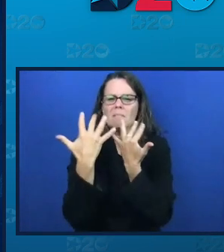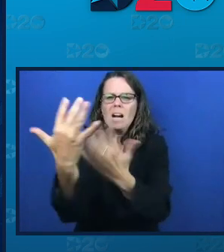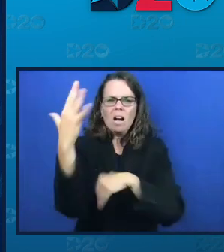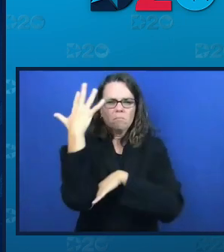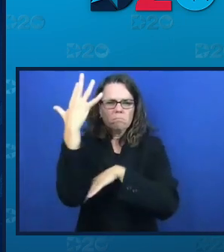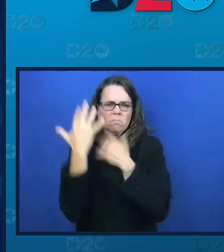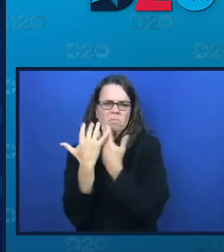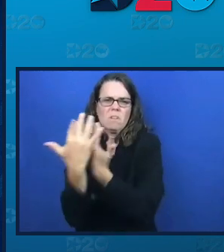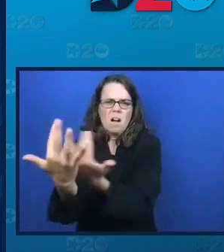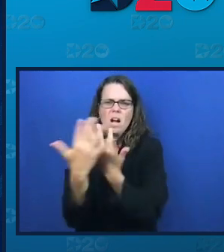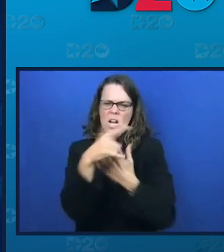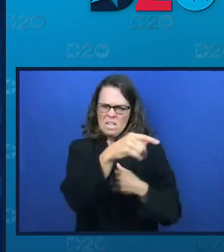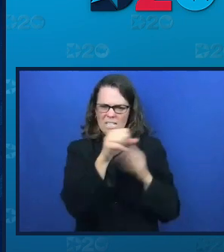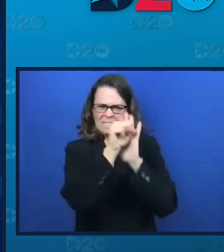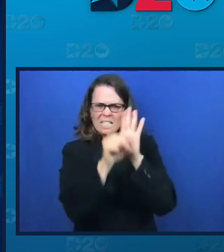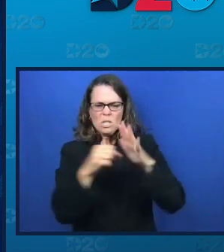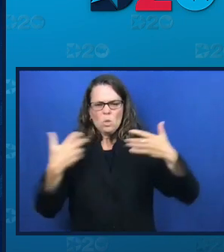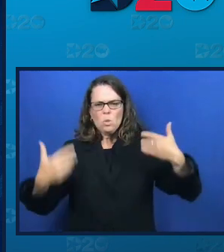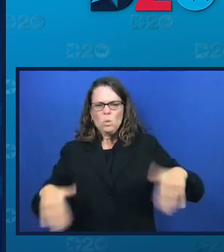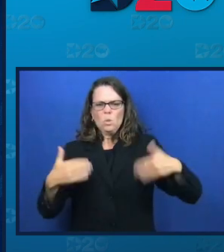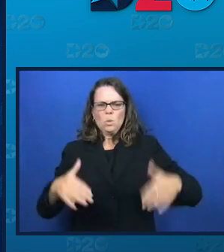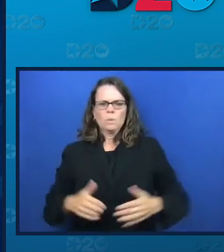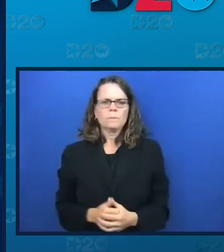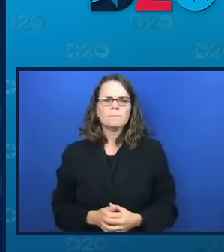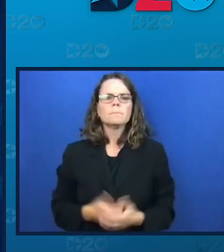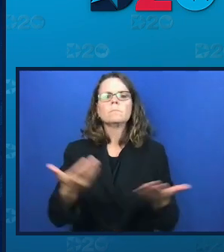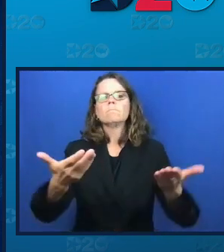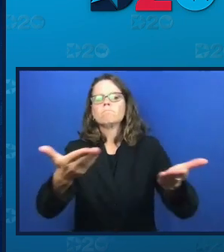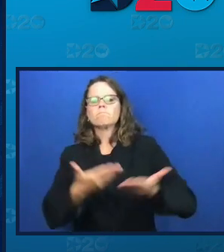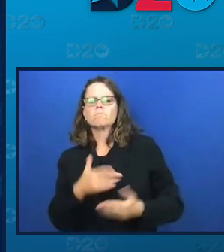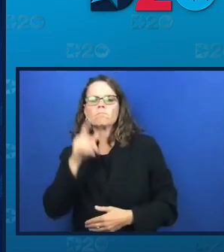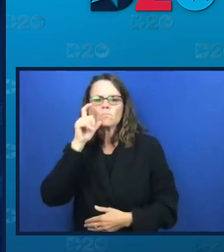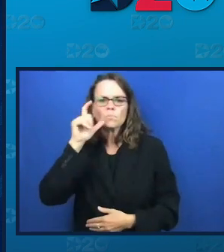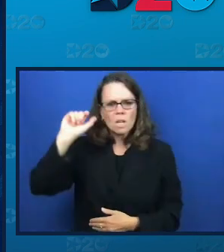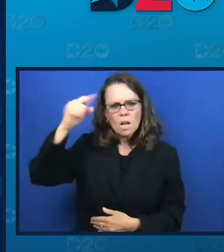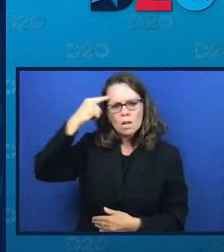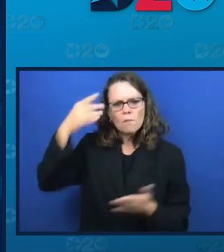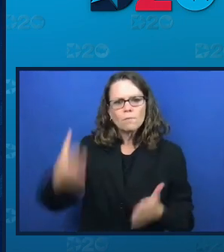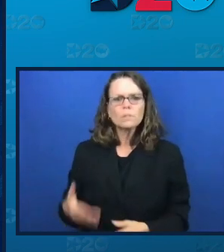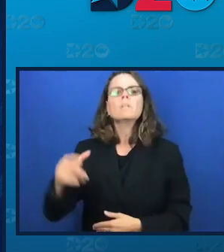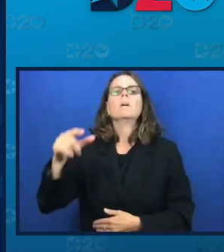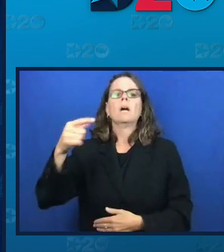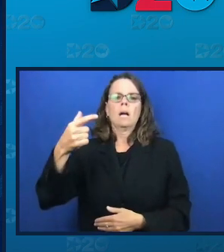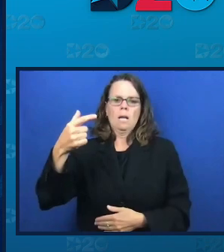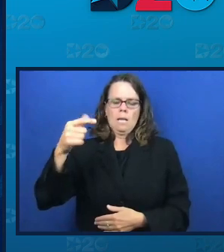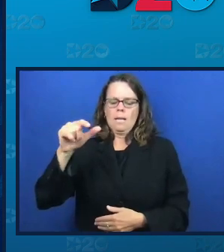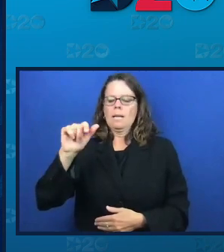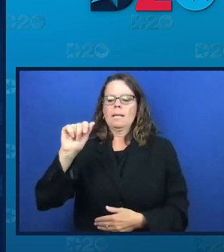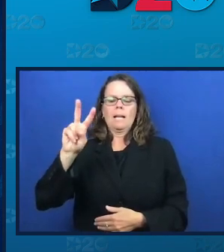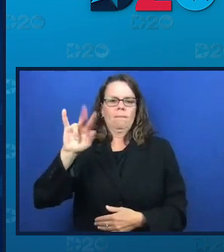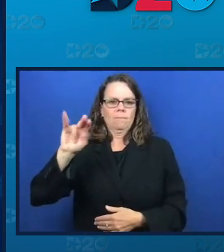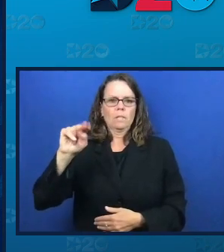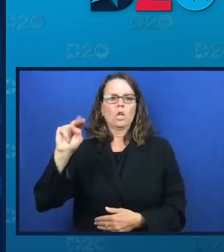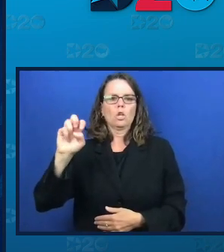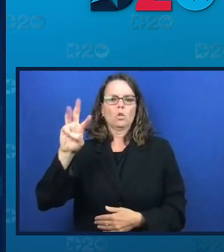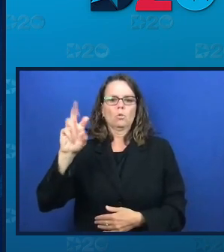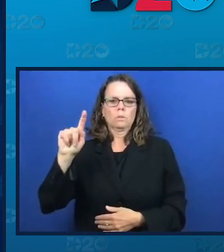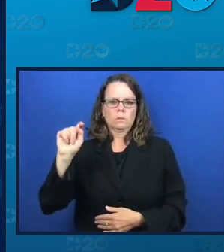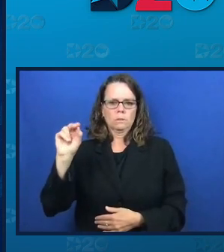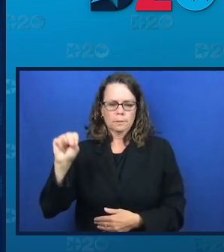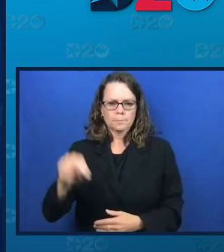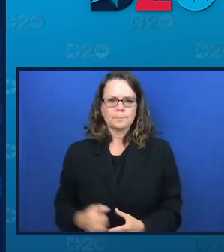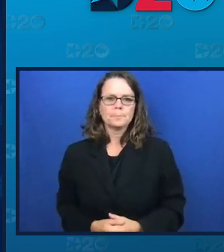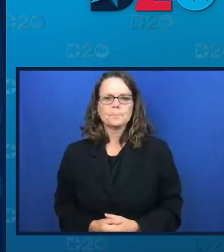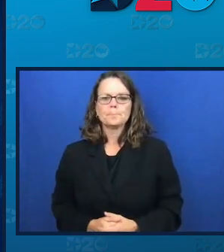Well, I confess this is not where I expected to be speaking here tonight. I'm about a mile or so away from one of over 370 wildfires that